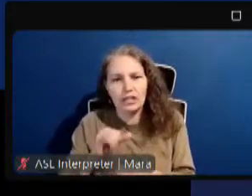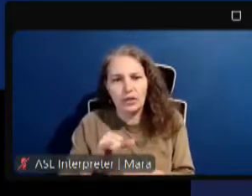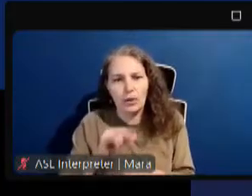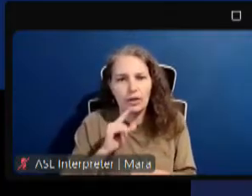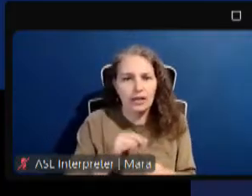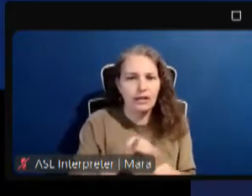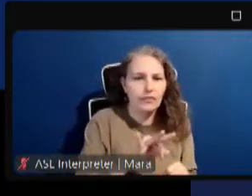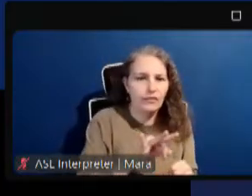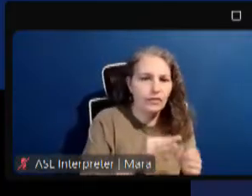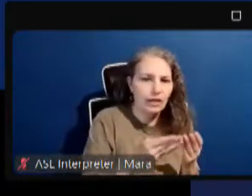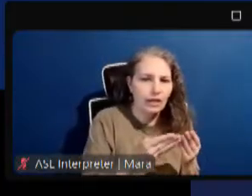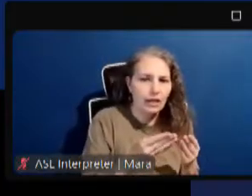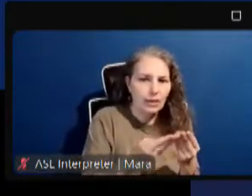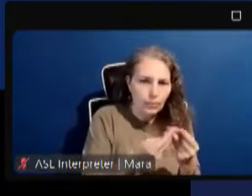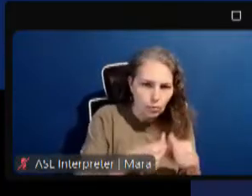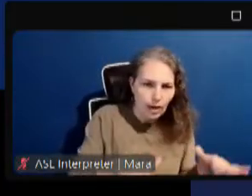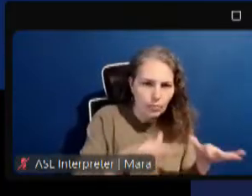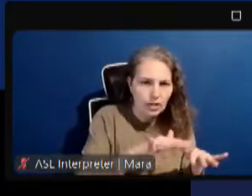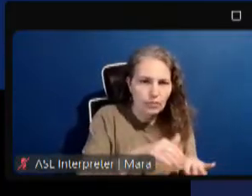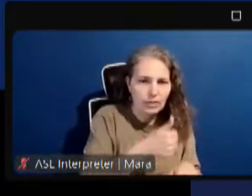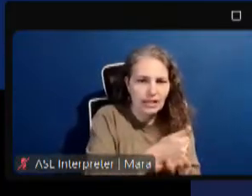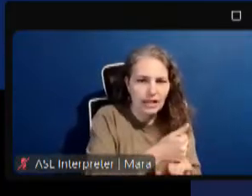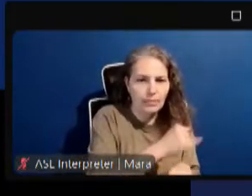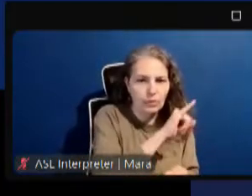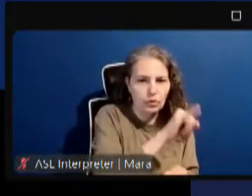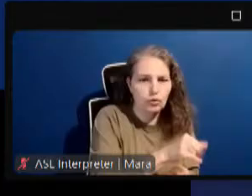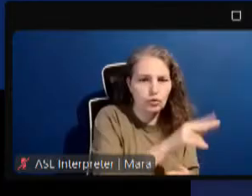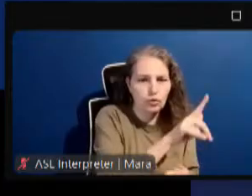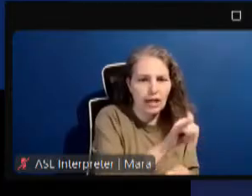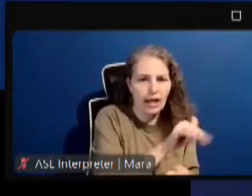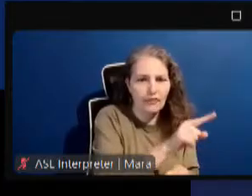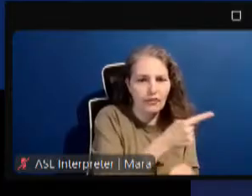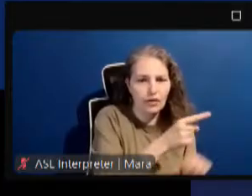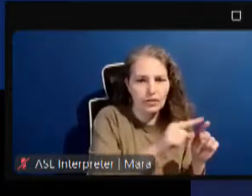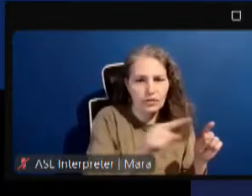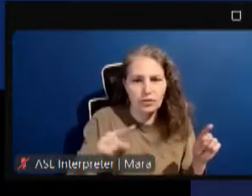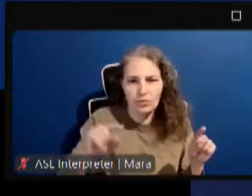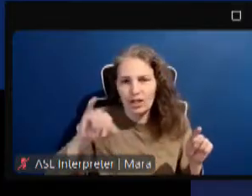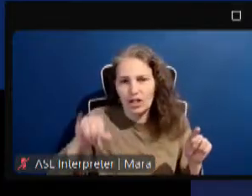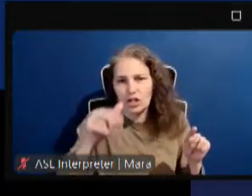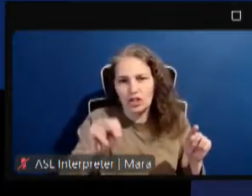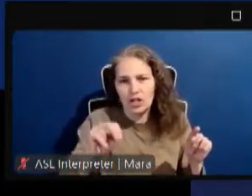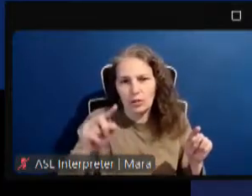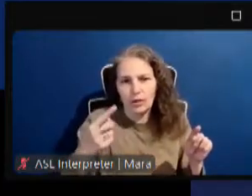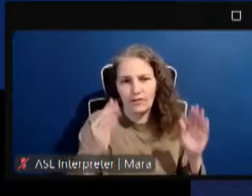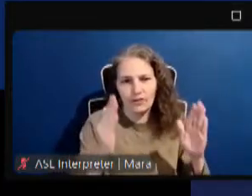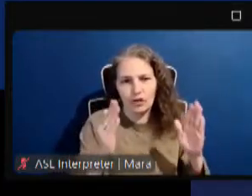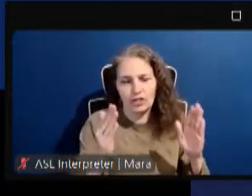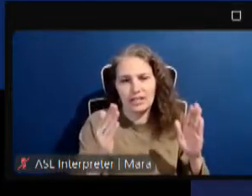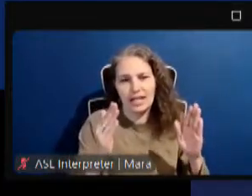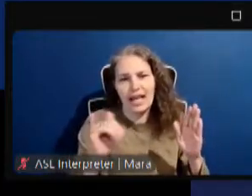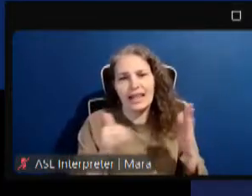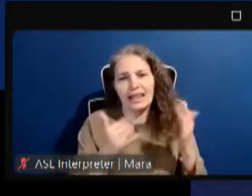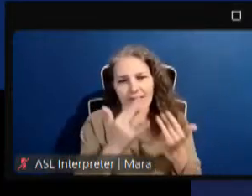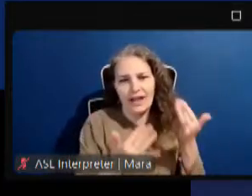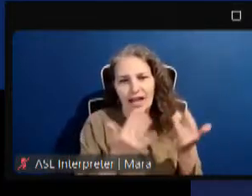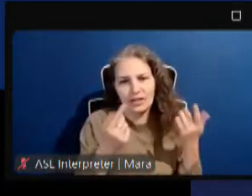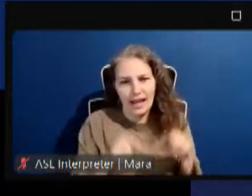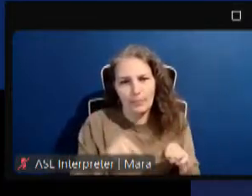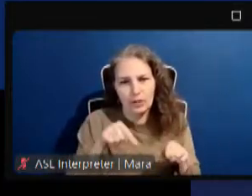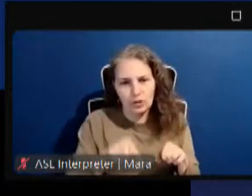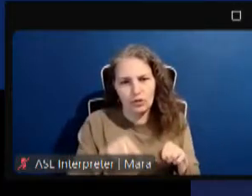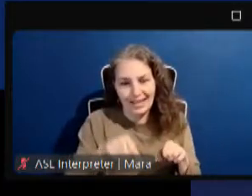1st and January 1st of last year. The fires occurred in January of this year. So